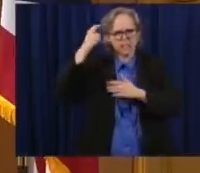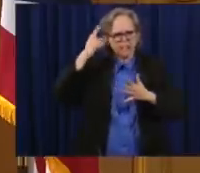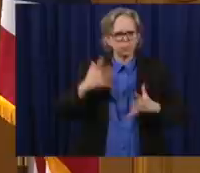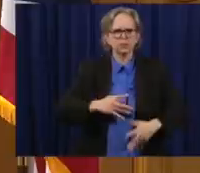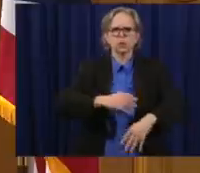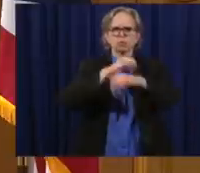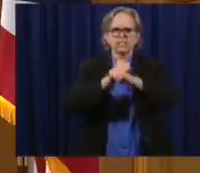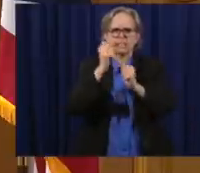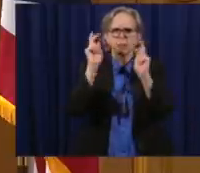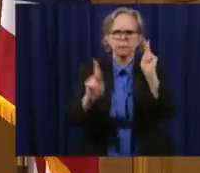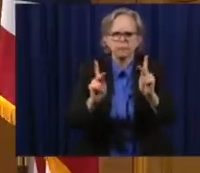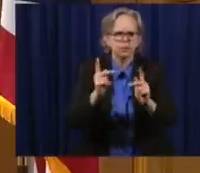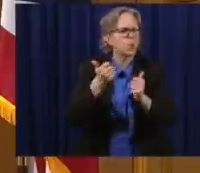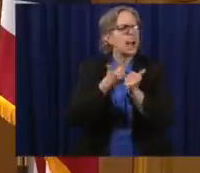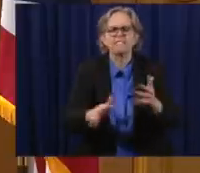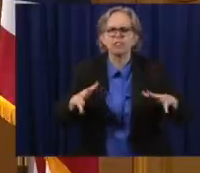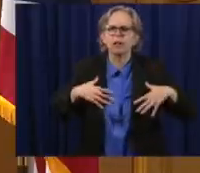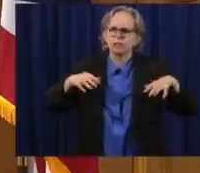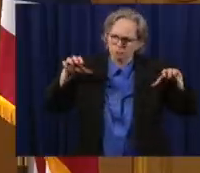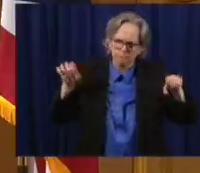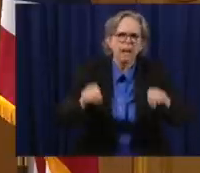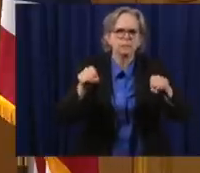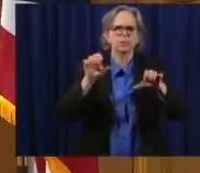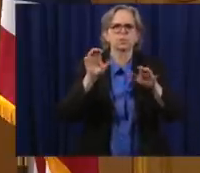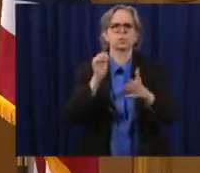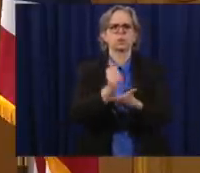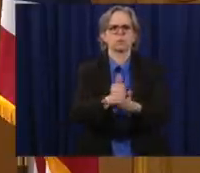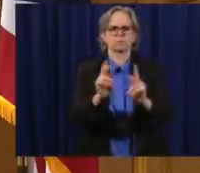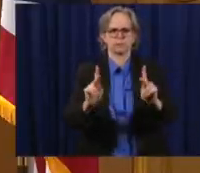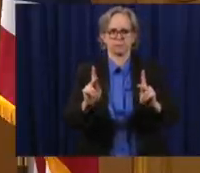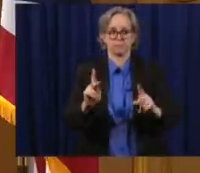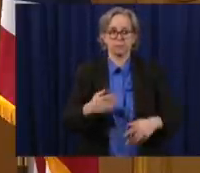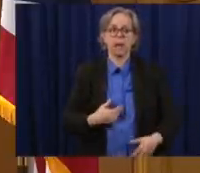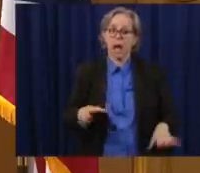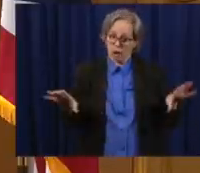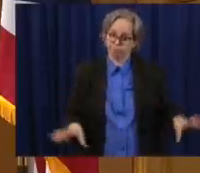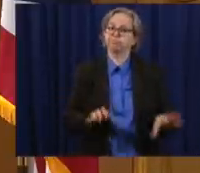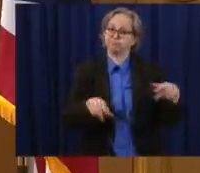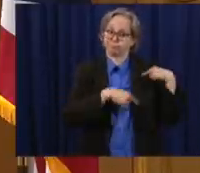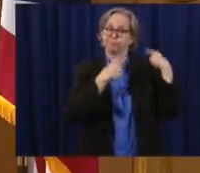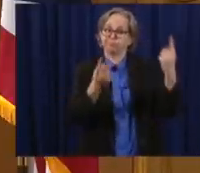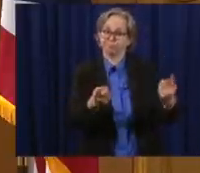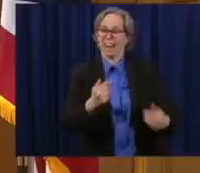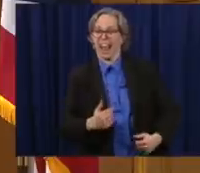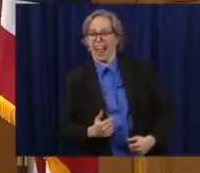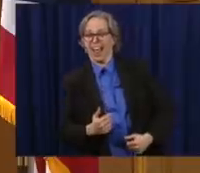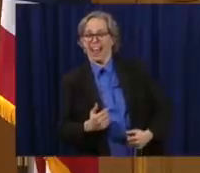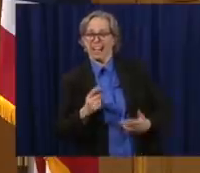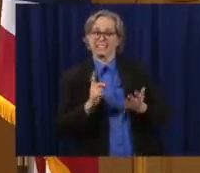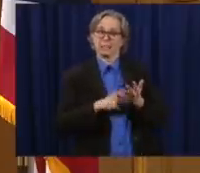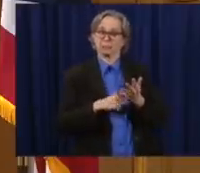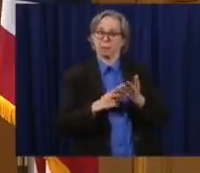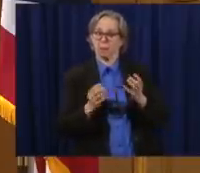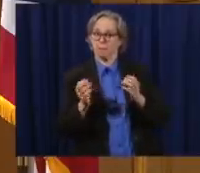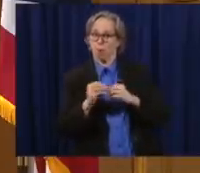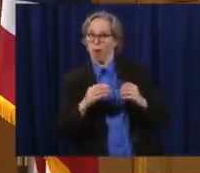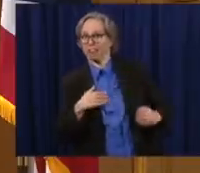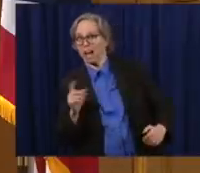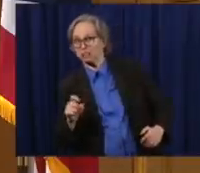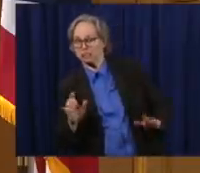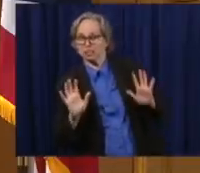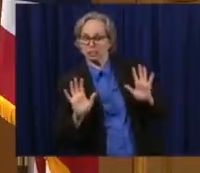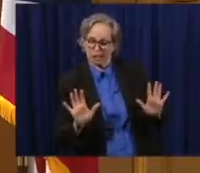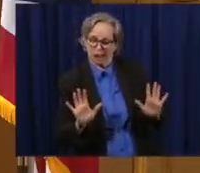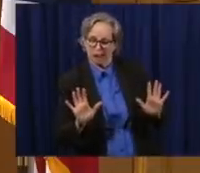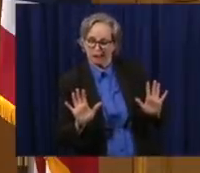lot of different things, and sometimes maybe things that it shouldn't be doing, or more than it should be doing in some cases.